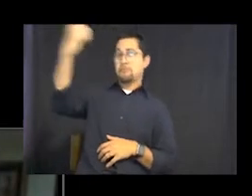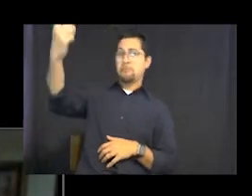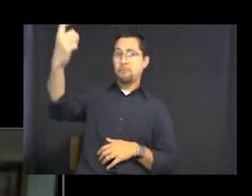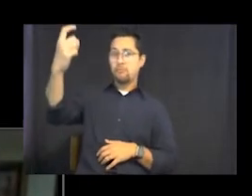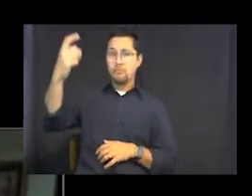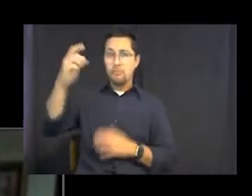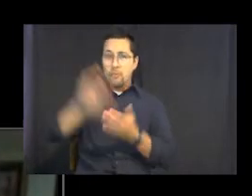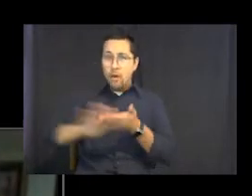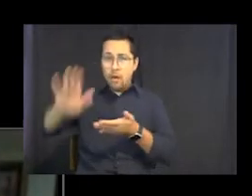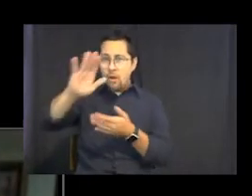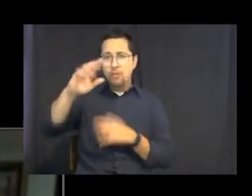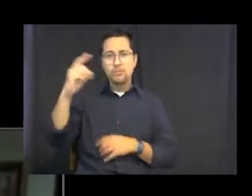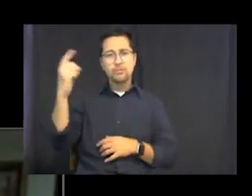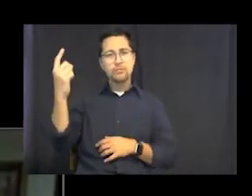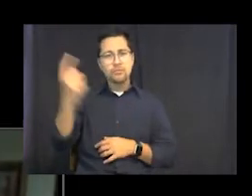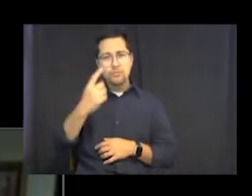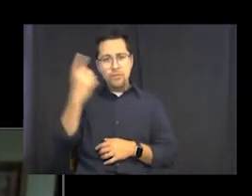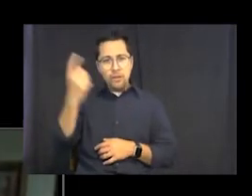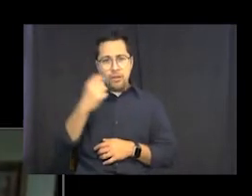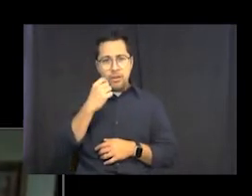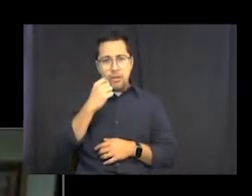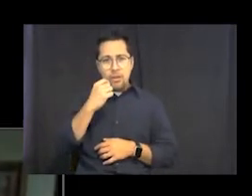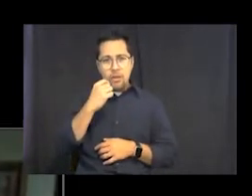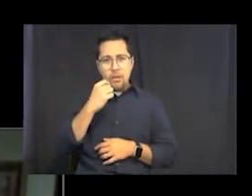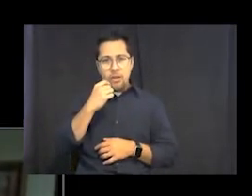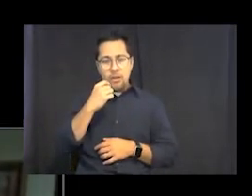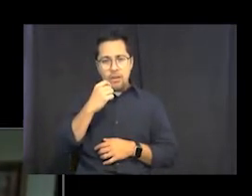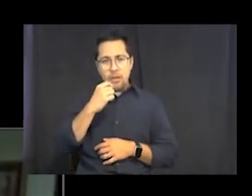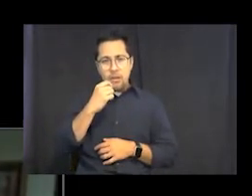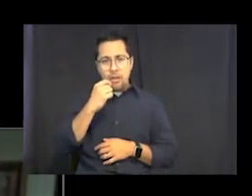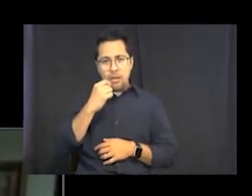was always Belmont University,